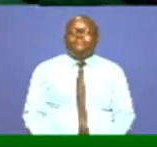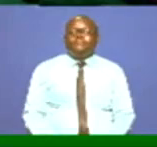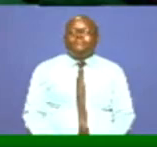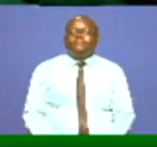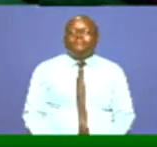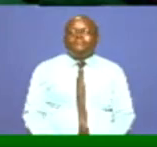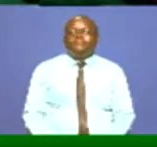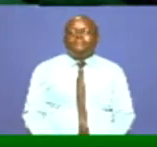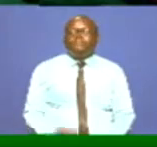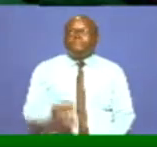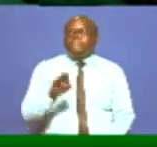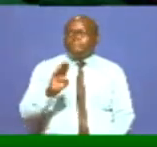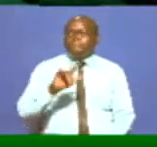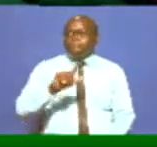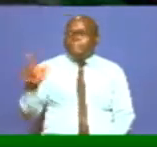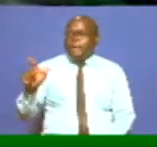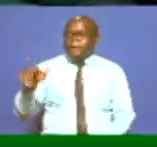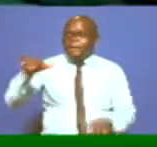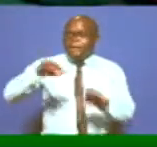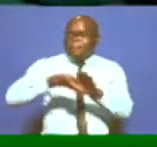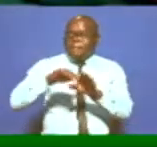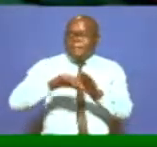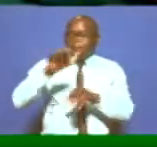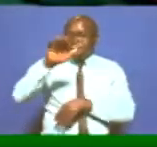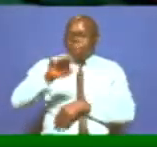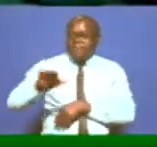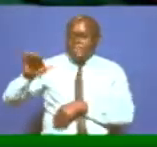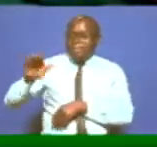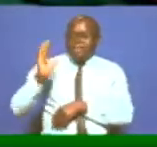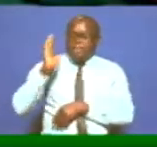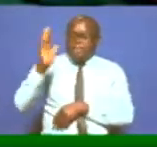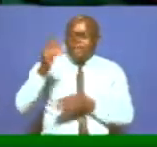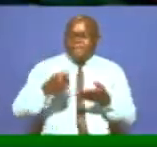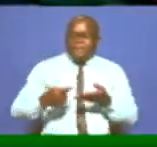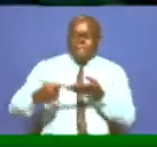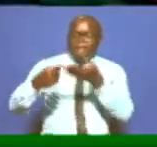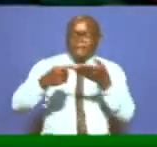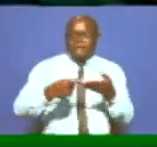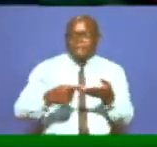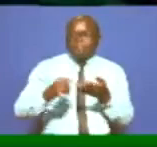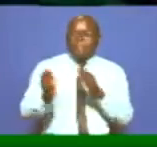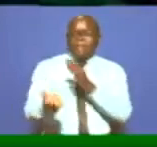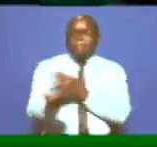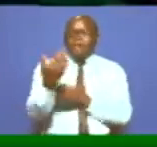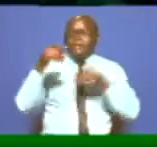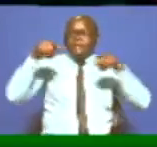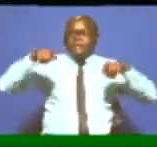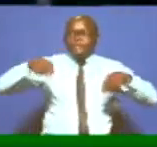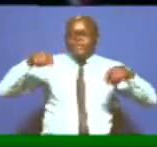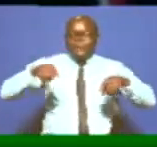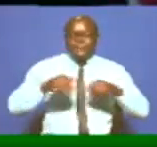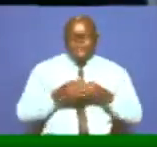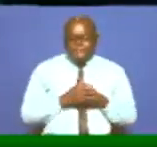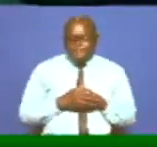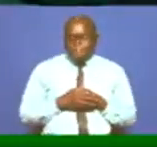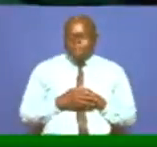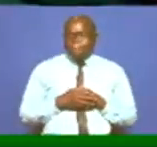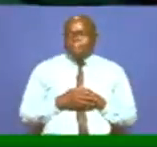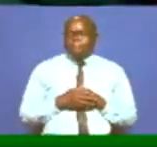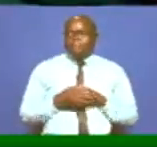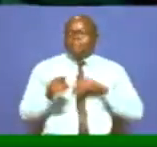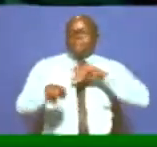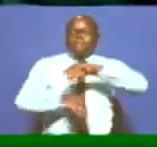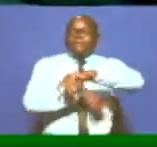Is a bill that members of Parliament will be debating on this morning. The Chief Whip in the National